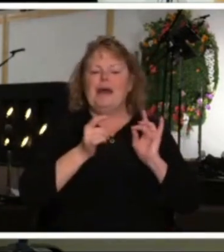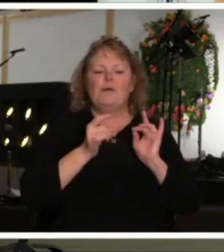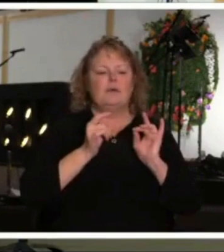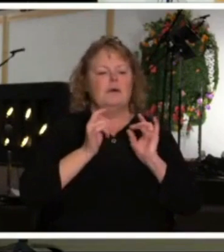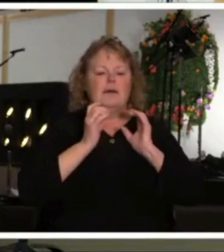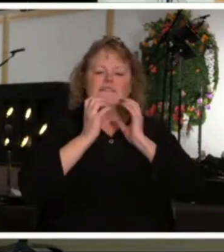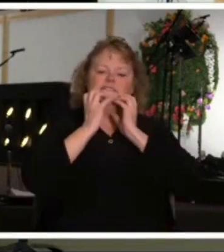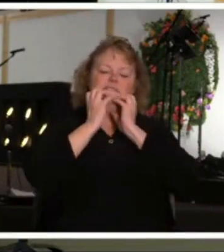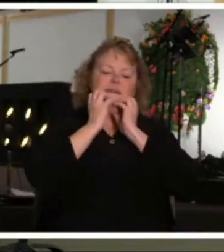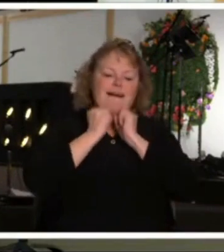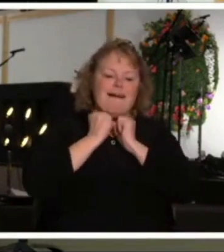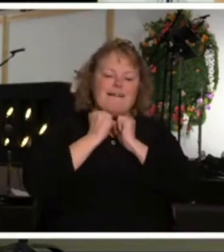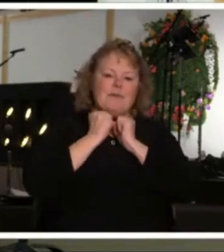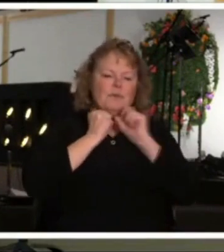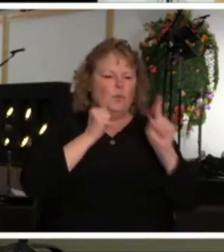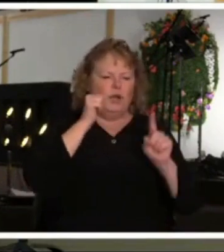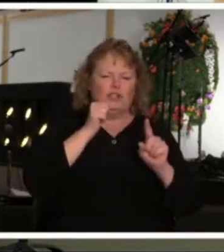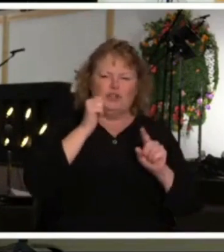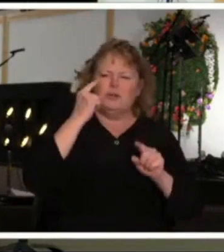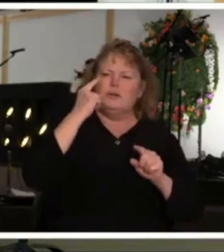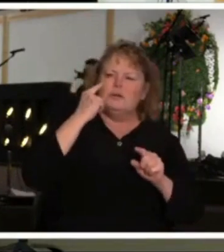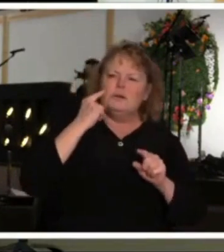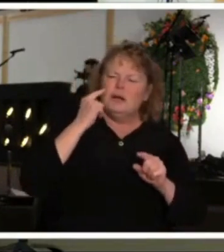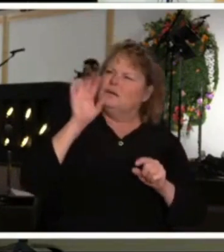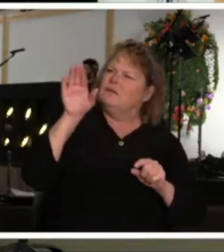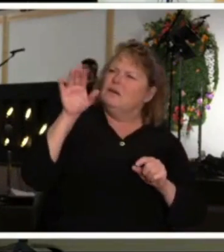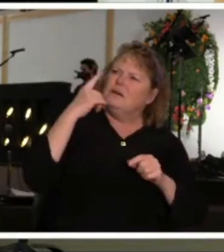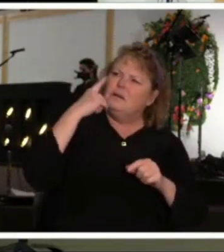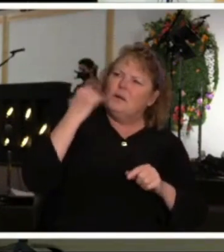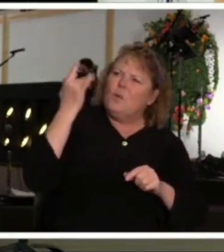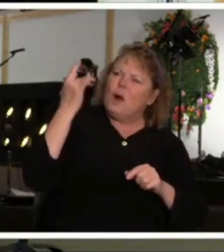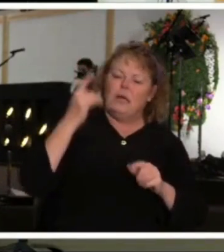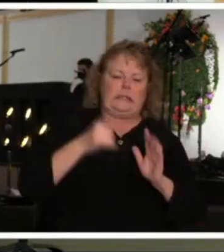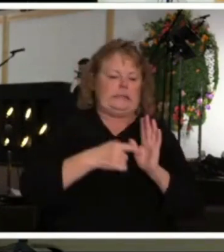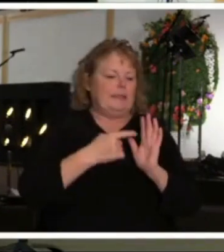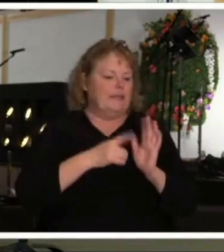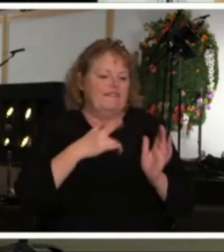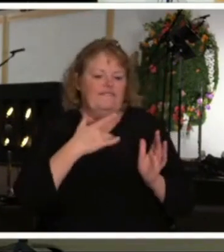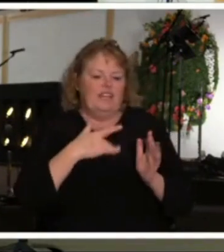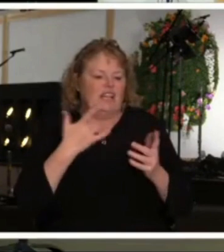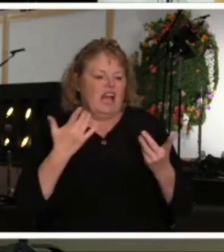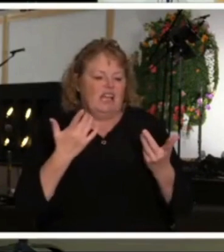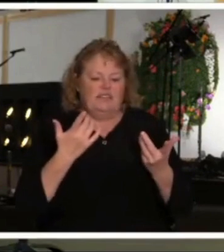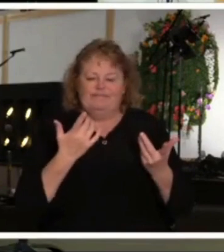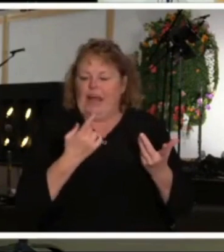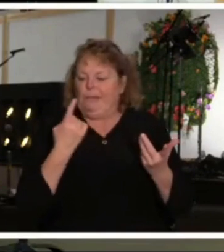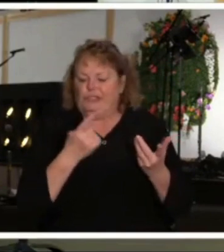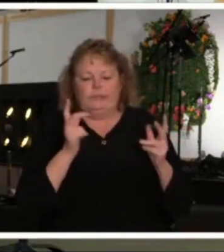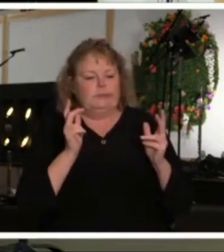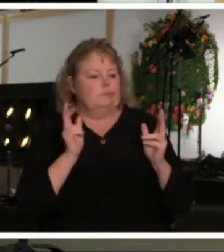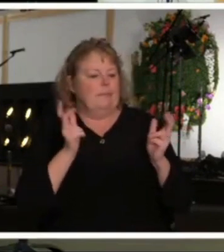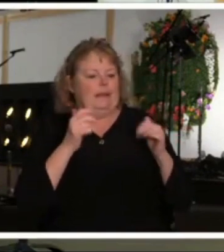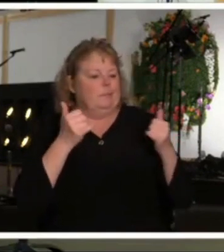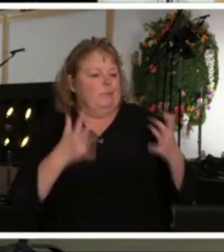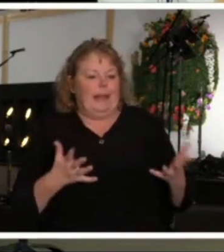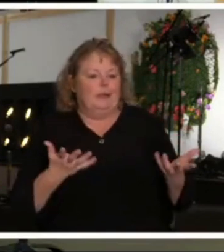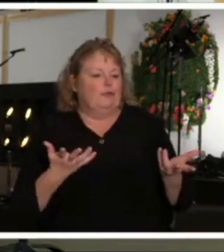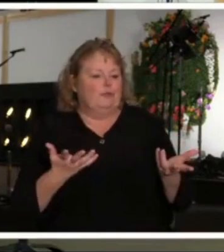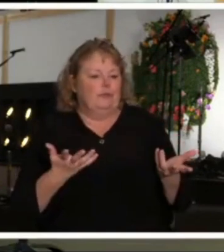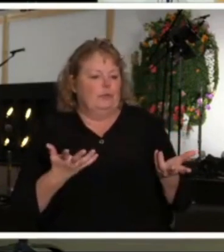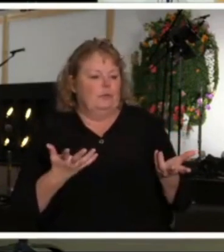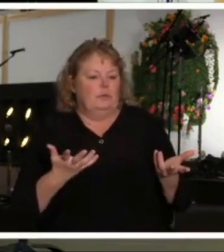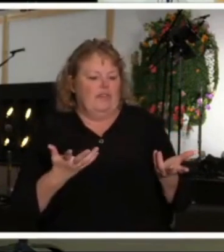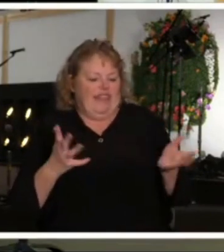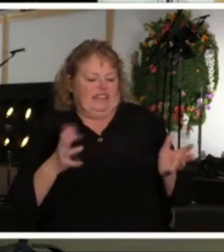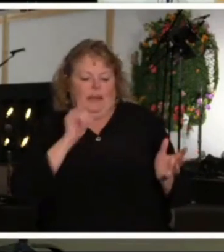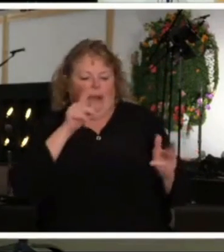eyes. And I said, what's causing your tears? And she said, sometimes I feel like I'm a commodity and not a person. She